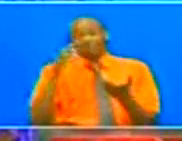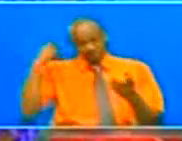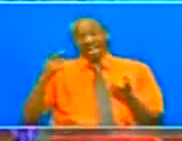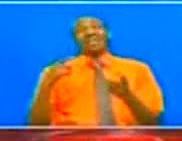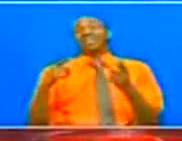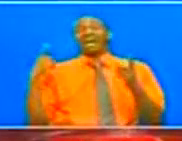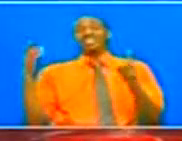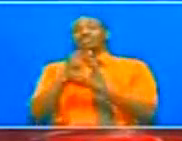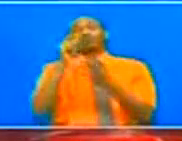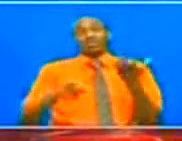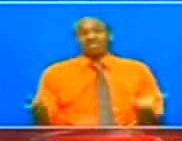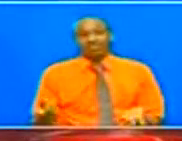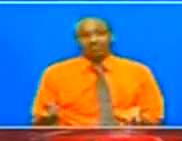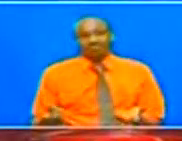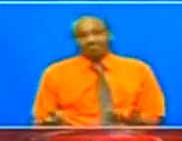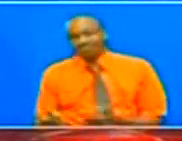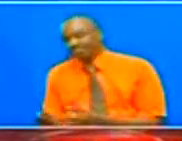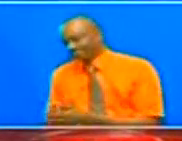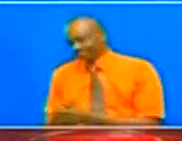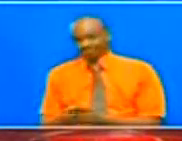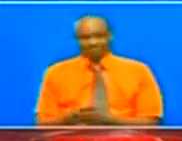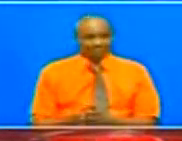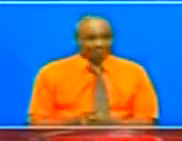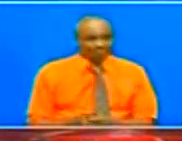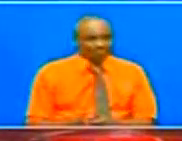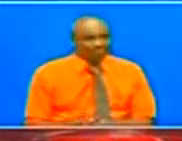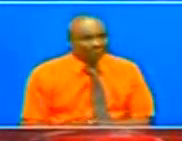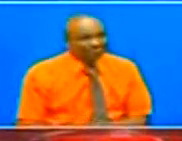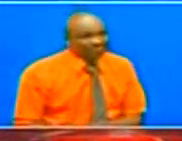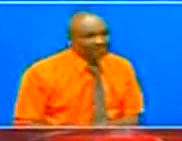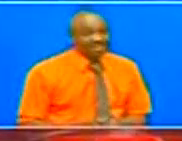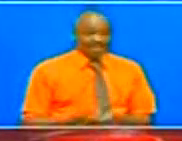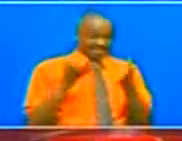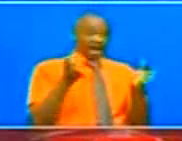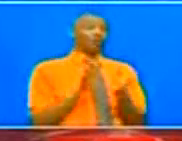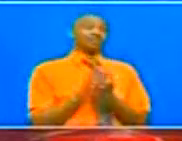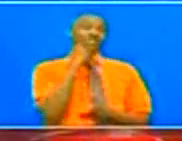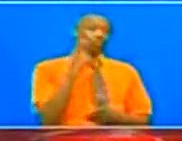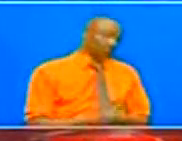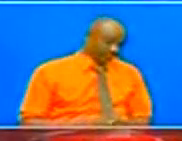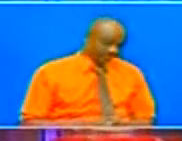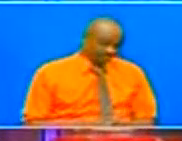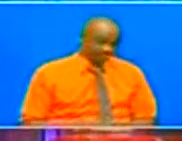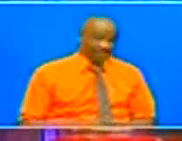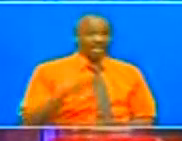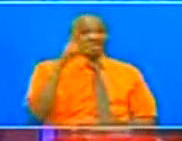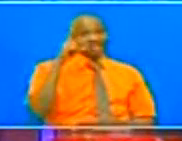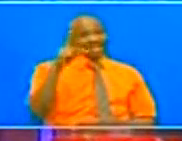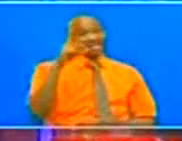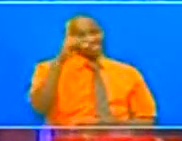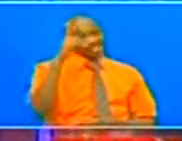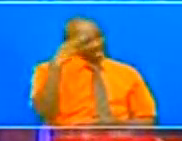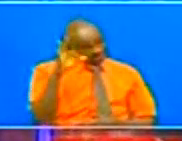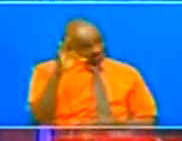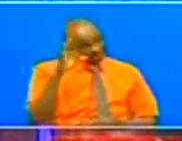Since then. Yes. Mushmuya, your thoughts? One, I am very consistent that KDF should not withdraw